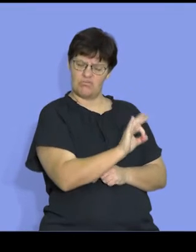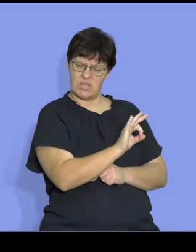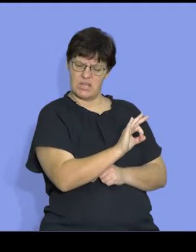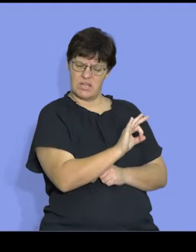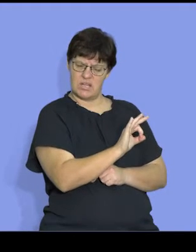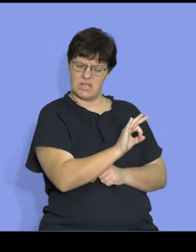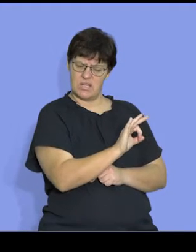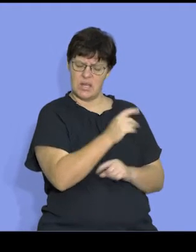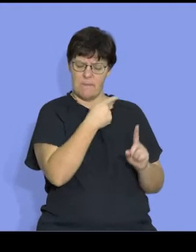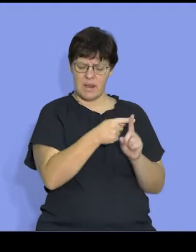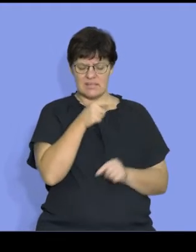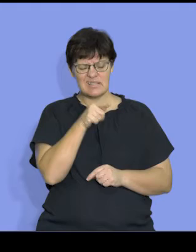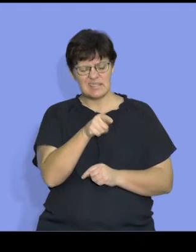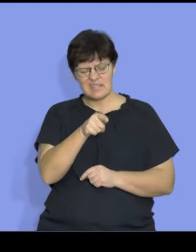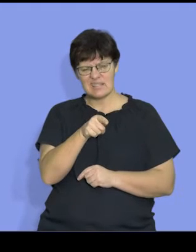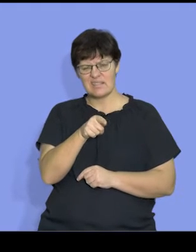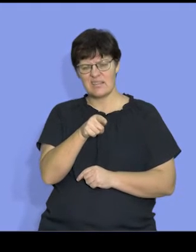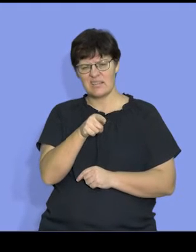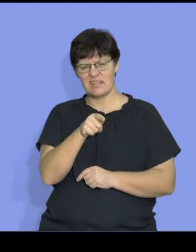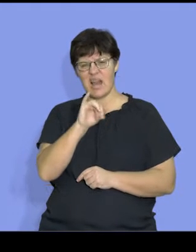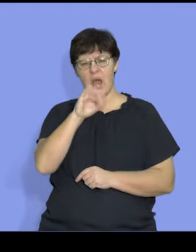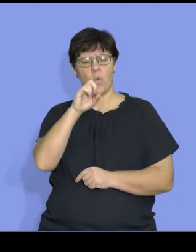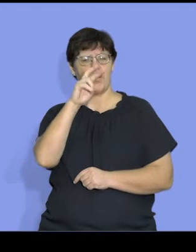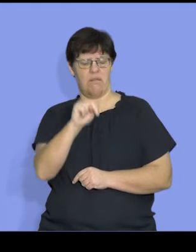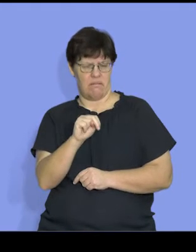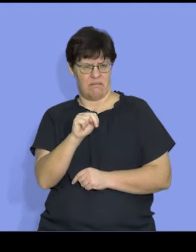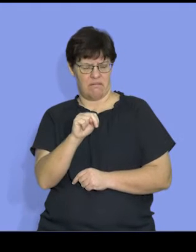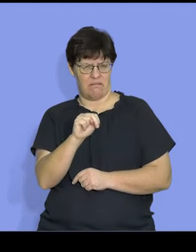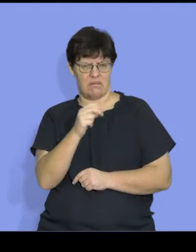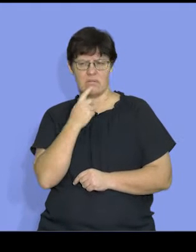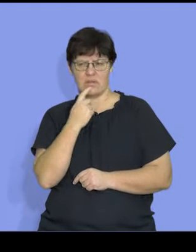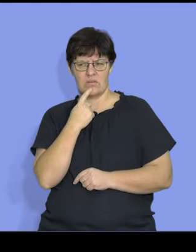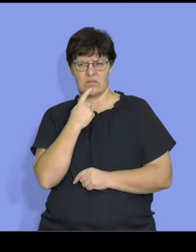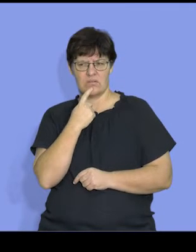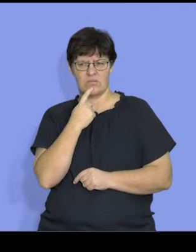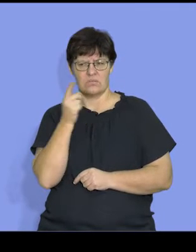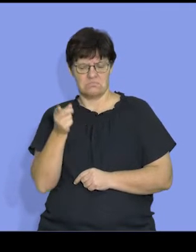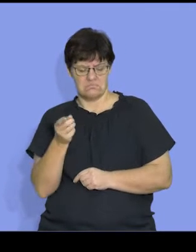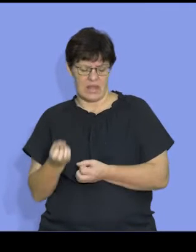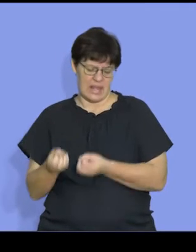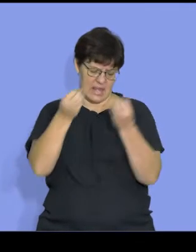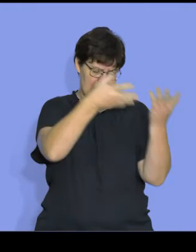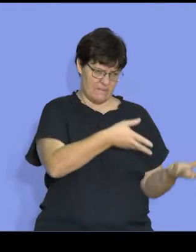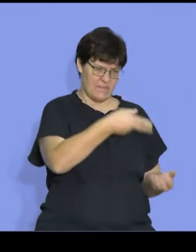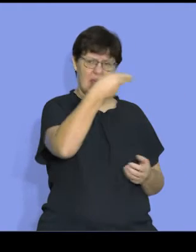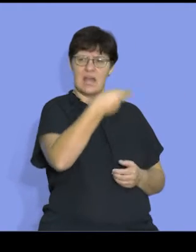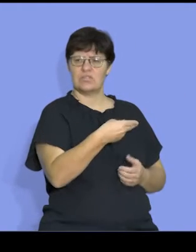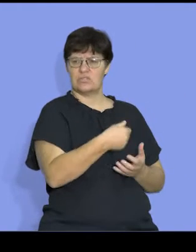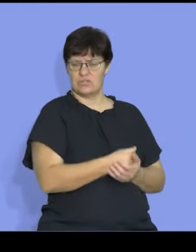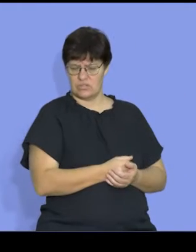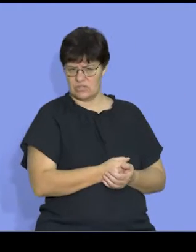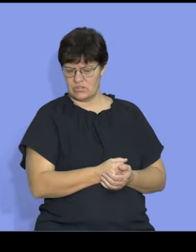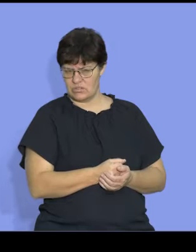an ammonium ion? So X actually gives a hydrogen ion, okay, or a proton